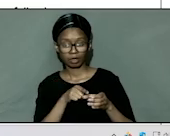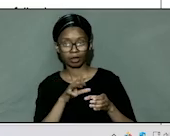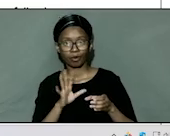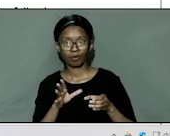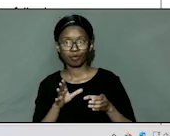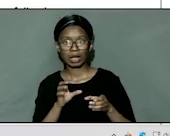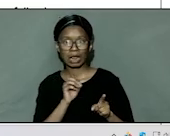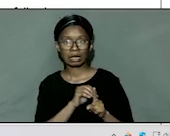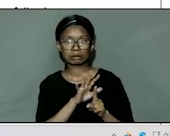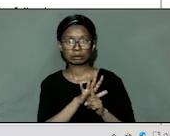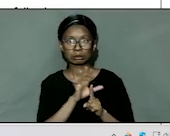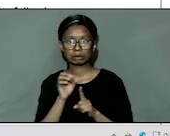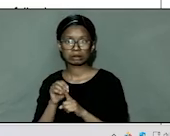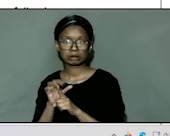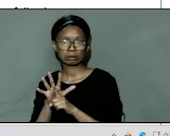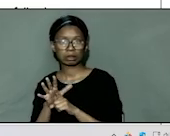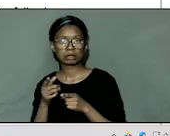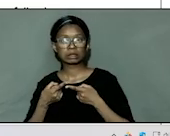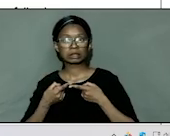environmental